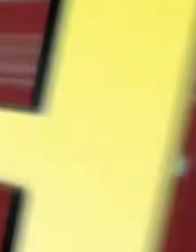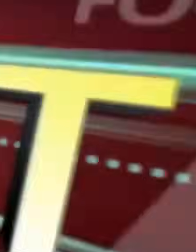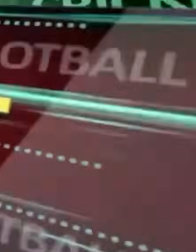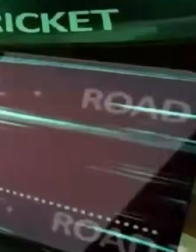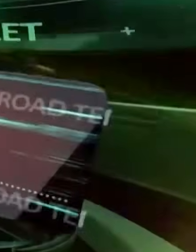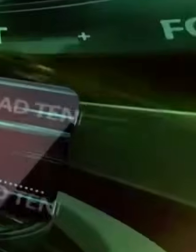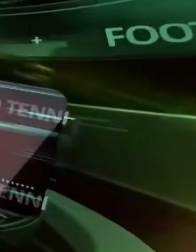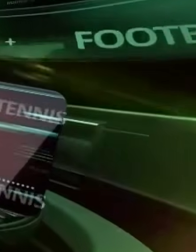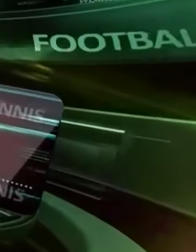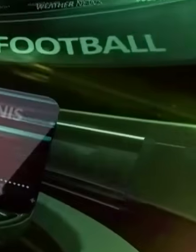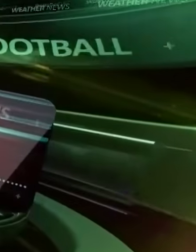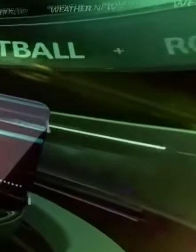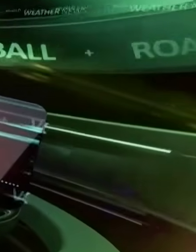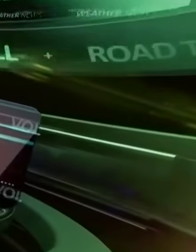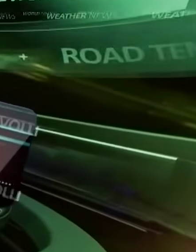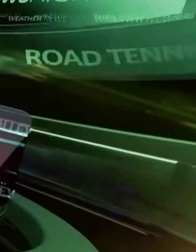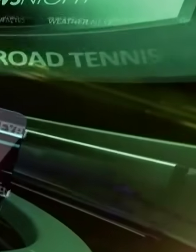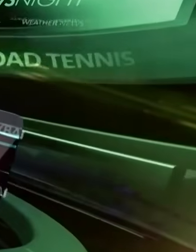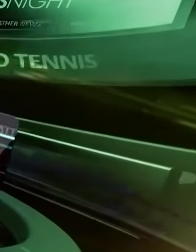after.